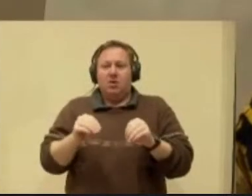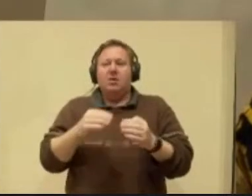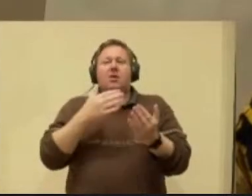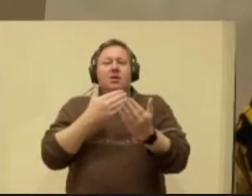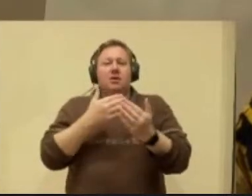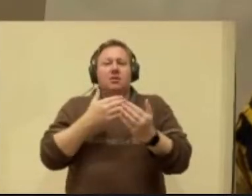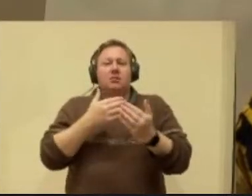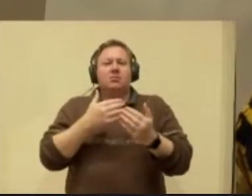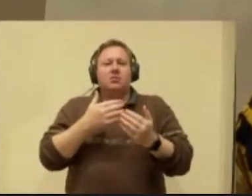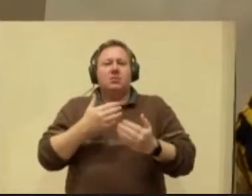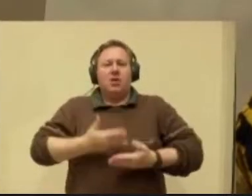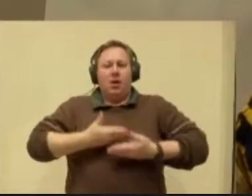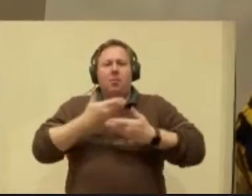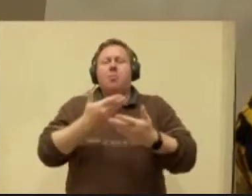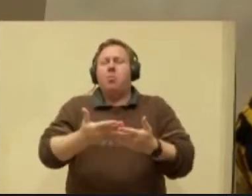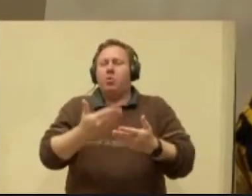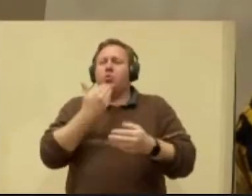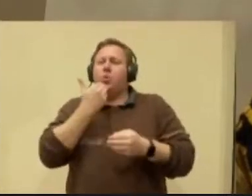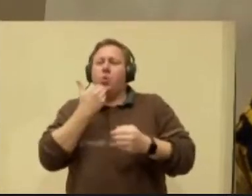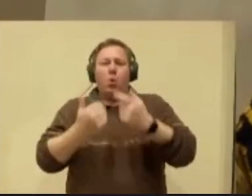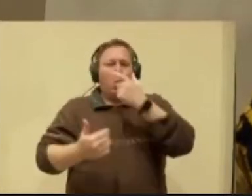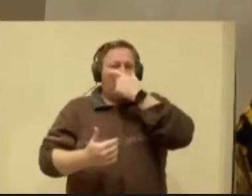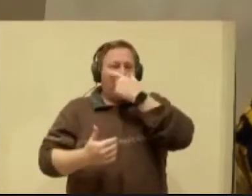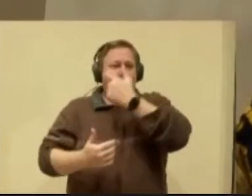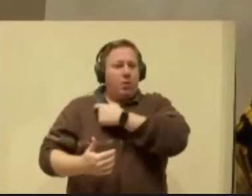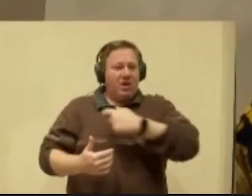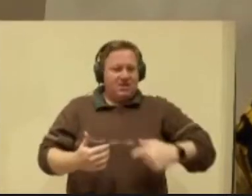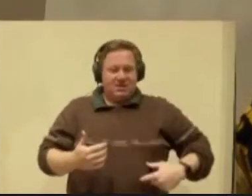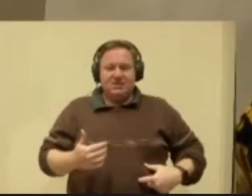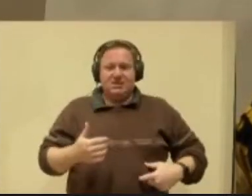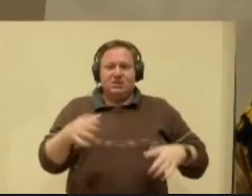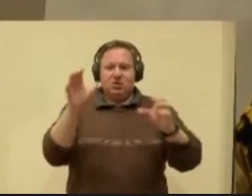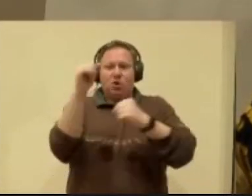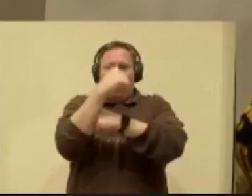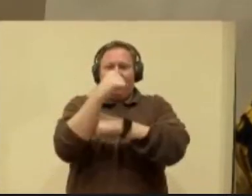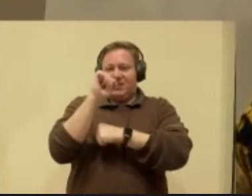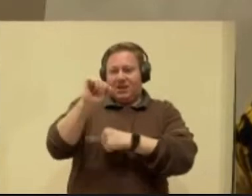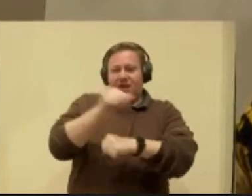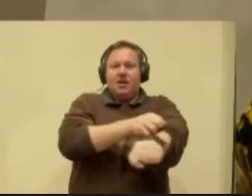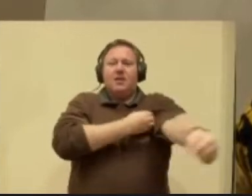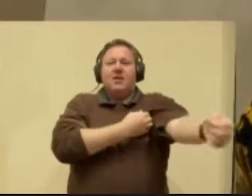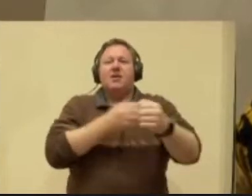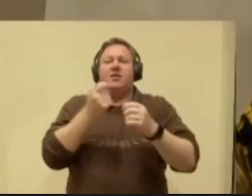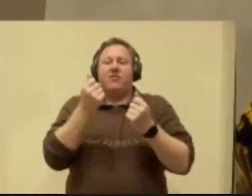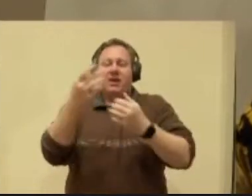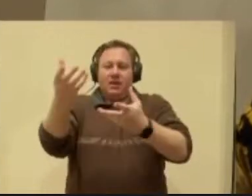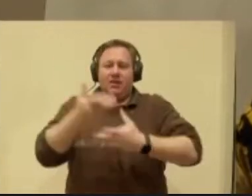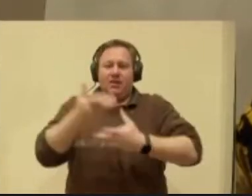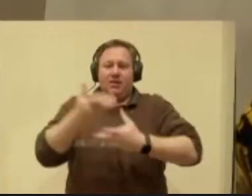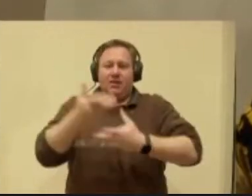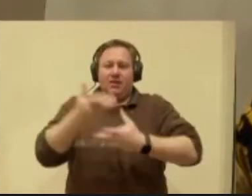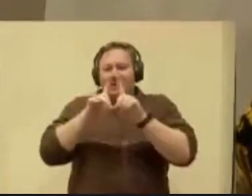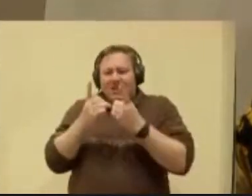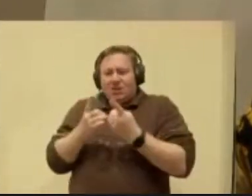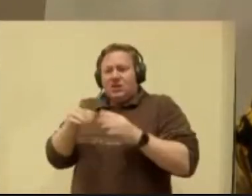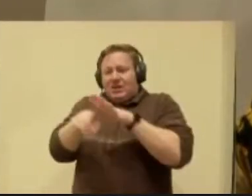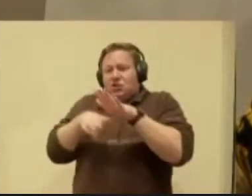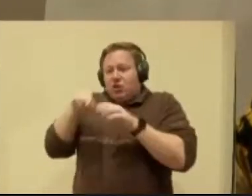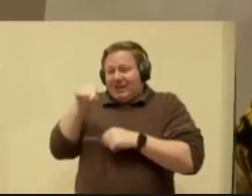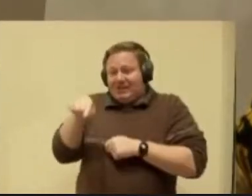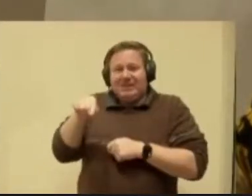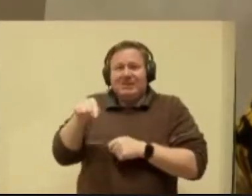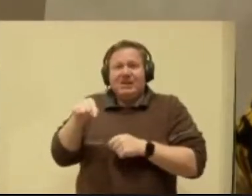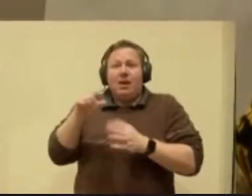approaching the presidency to give us more funding as a district that contributed to the economy in the last